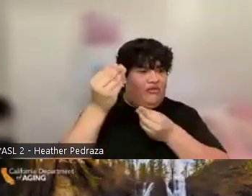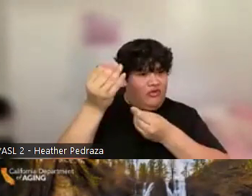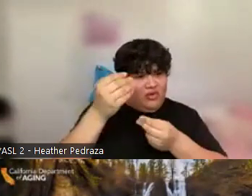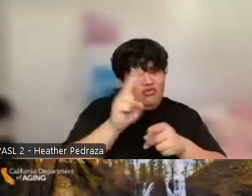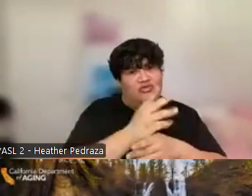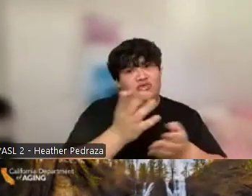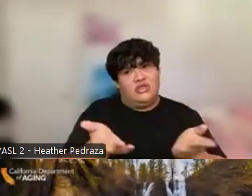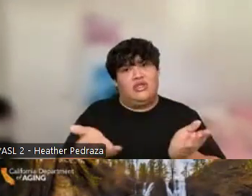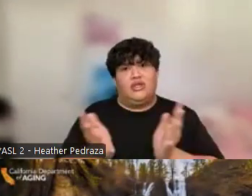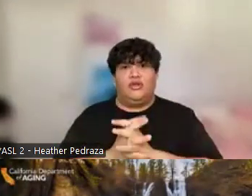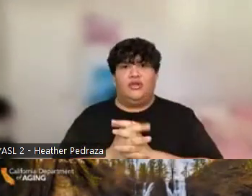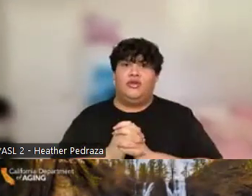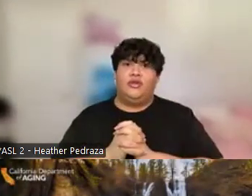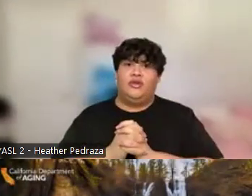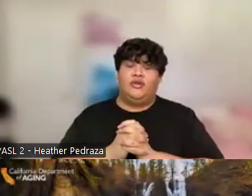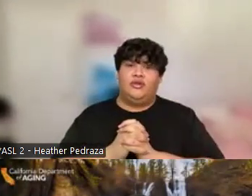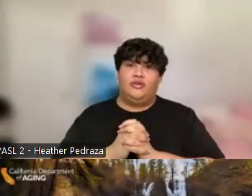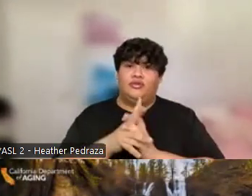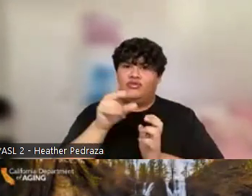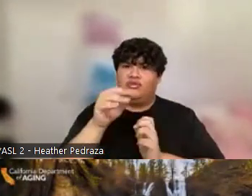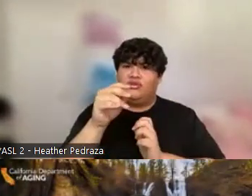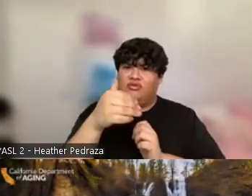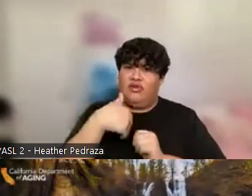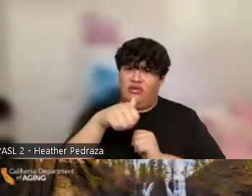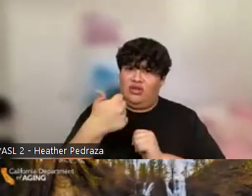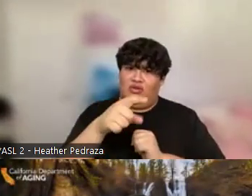together. Dan, did you have another question or comment?